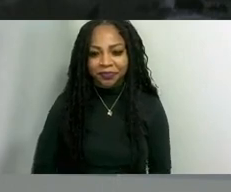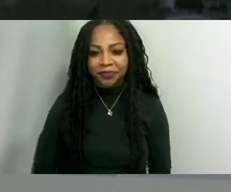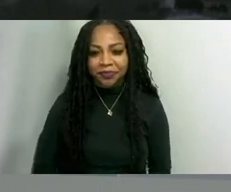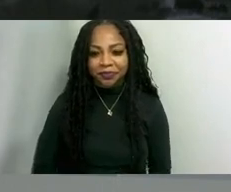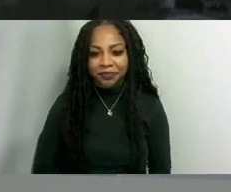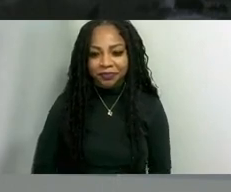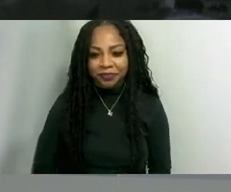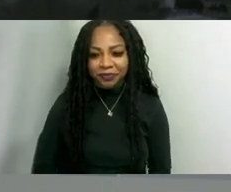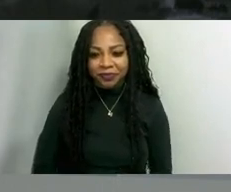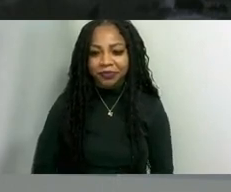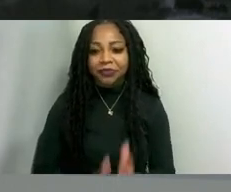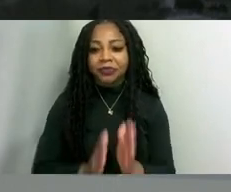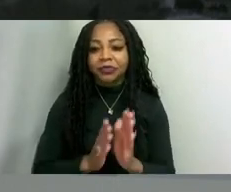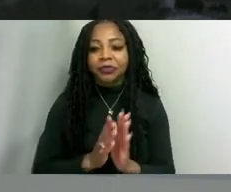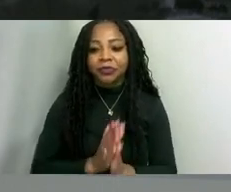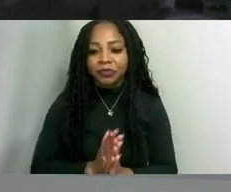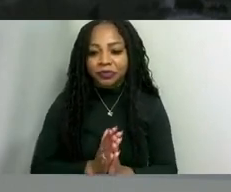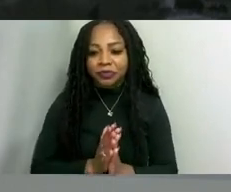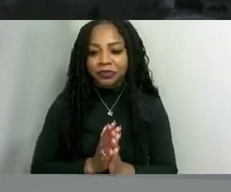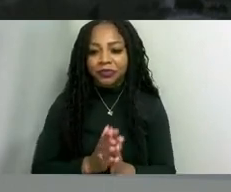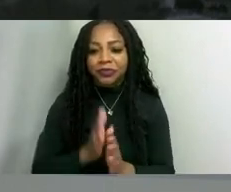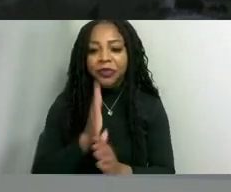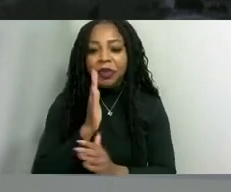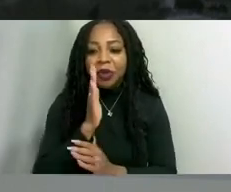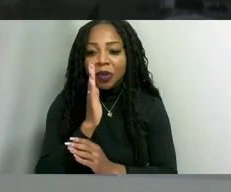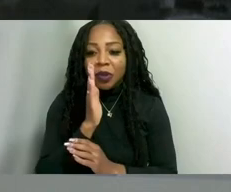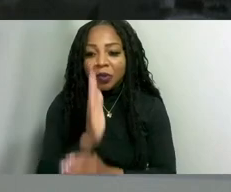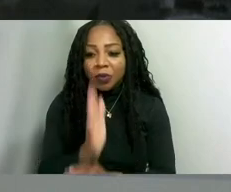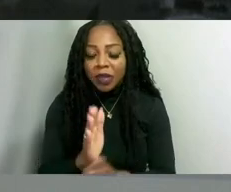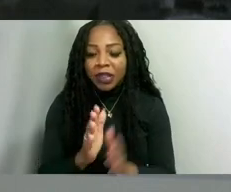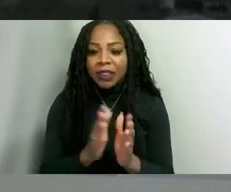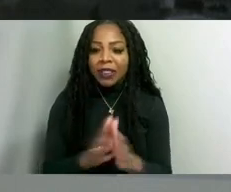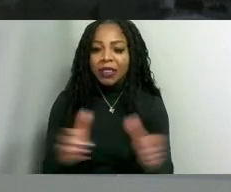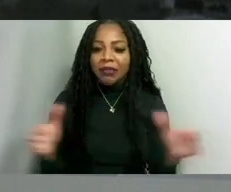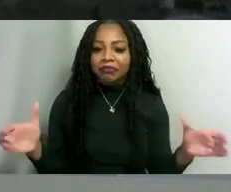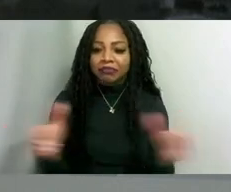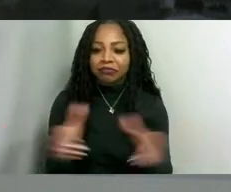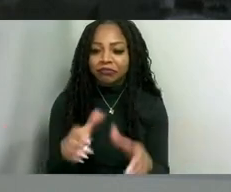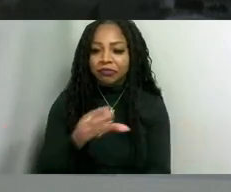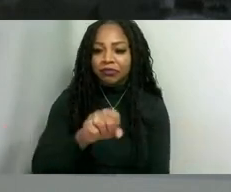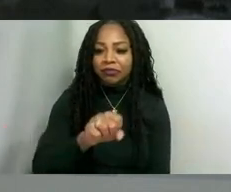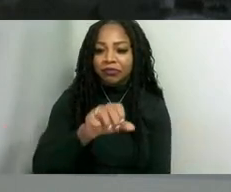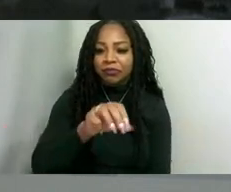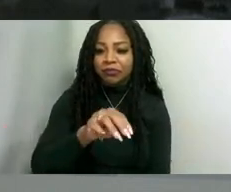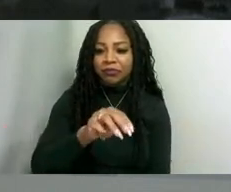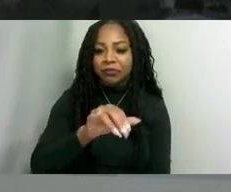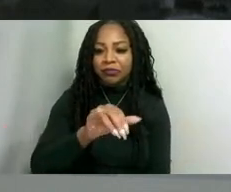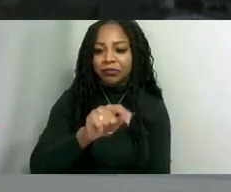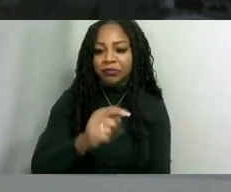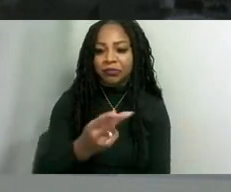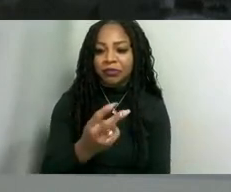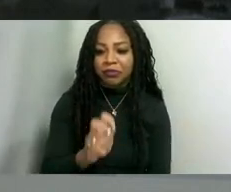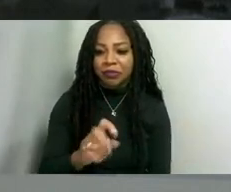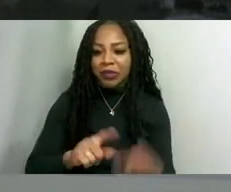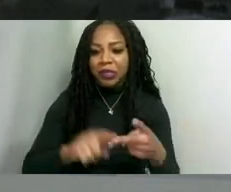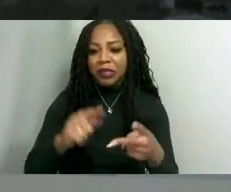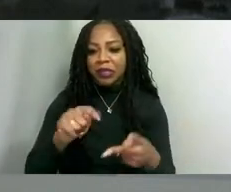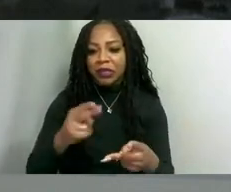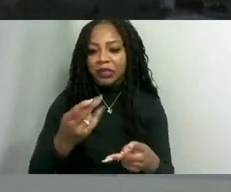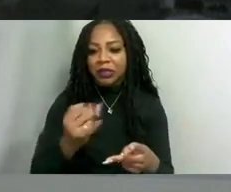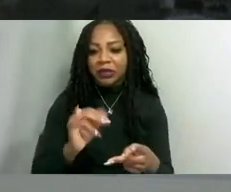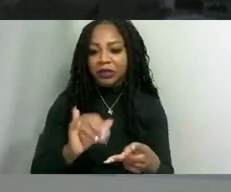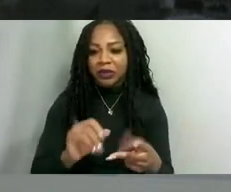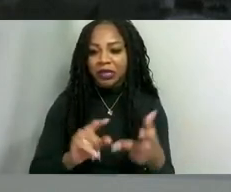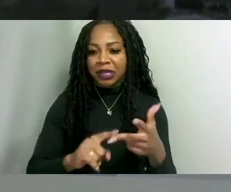will bring together S.A. Smythe, Turi Pickens, and Alex Wilson in a conversation moderated by